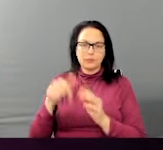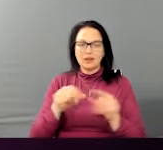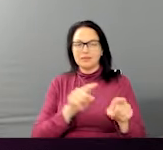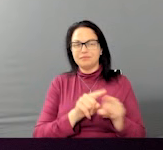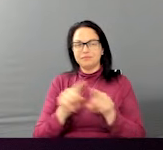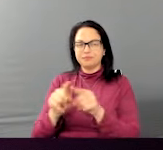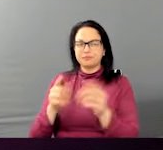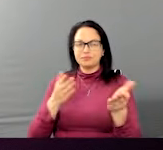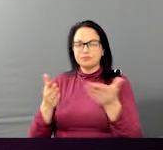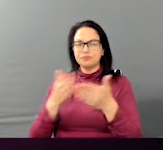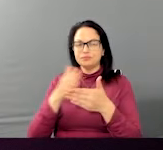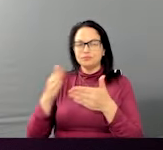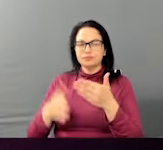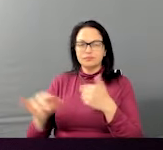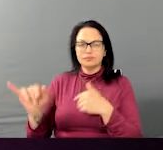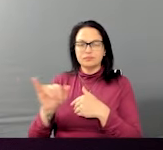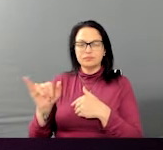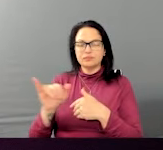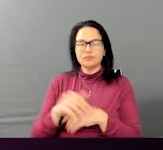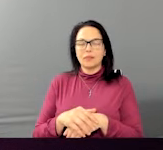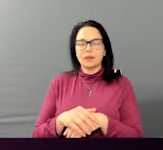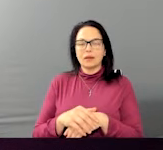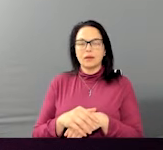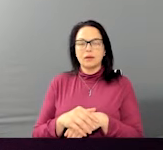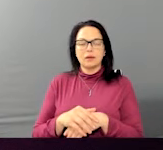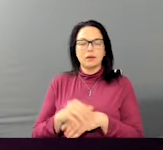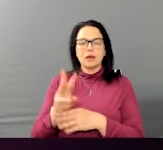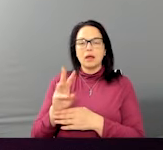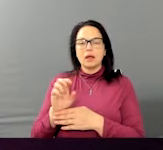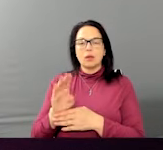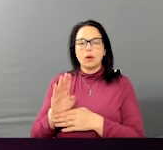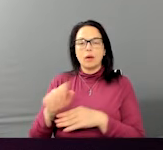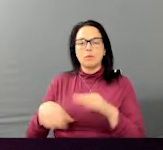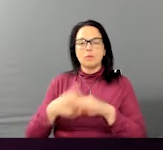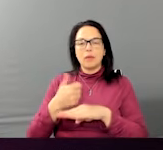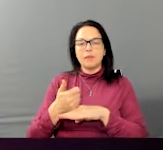So we polyfill all of the fetch APIs and web platform APIs for you.